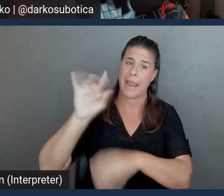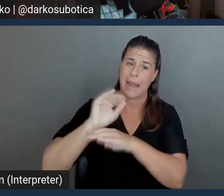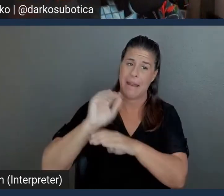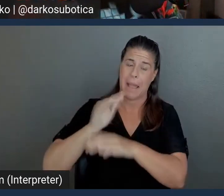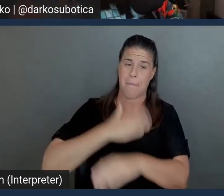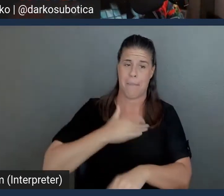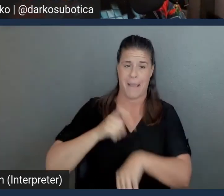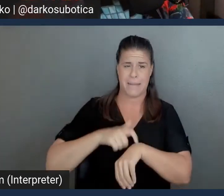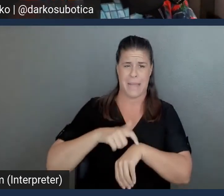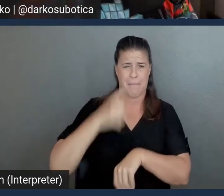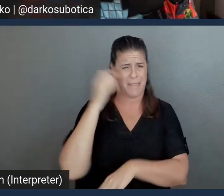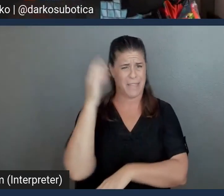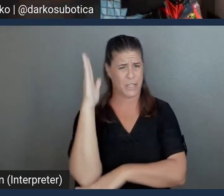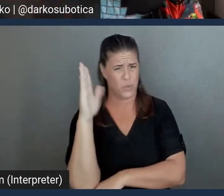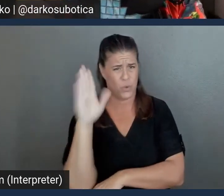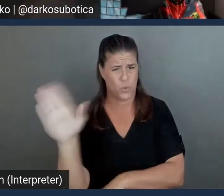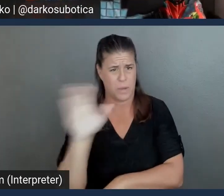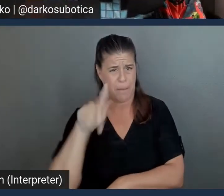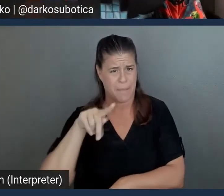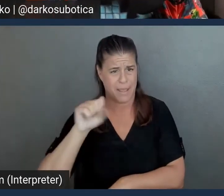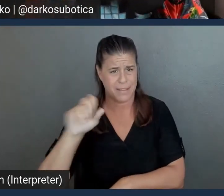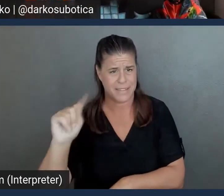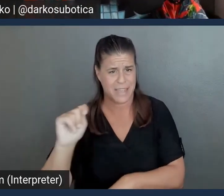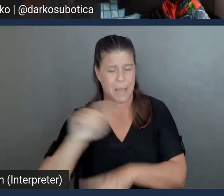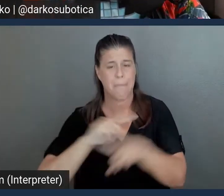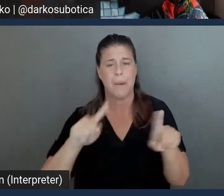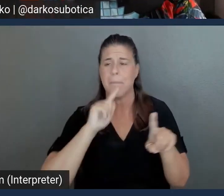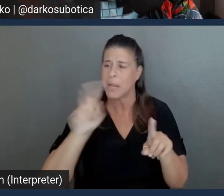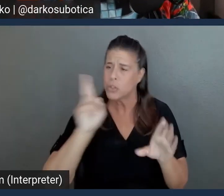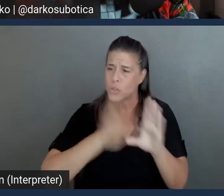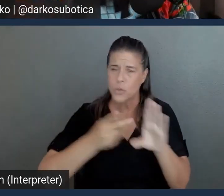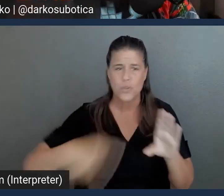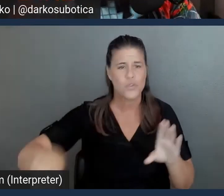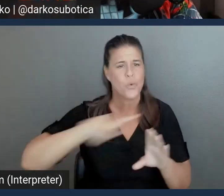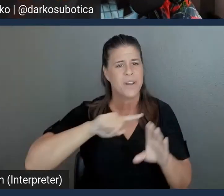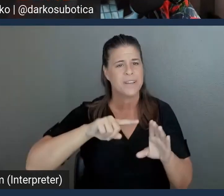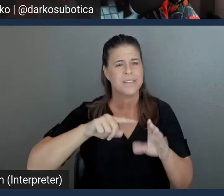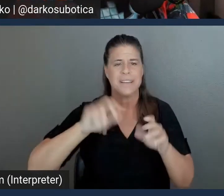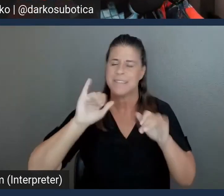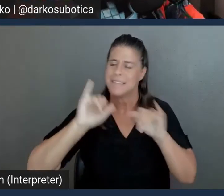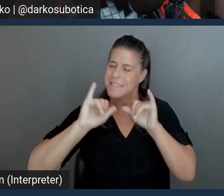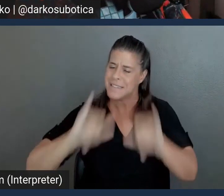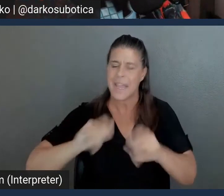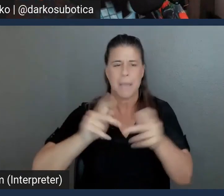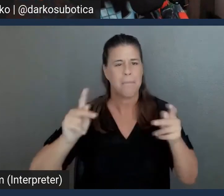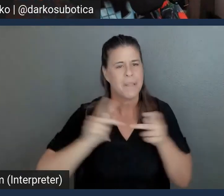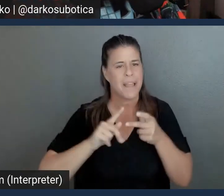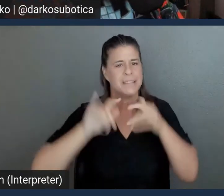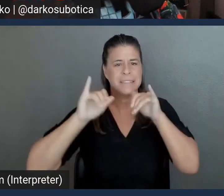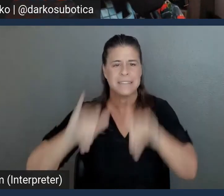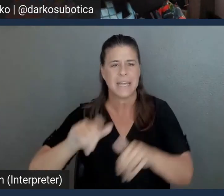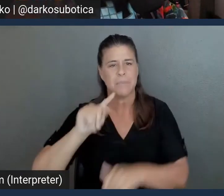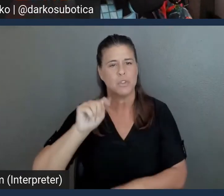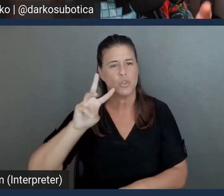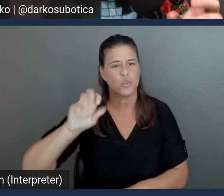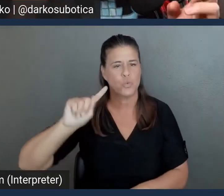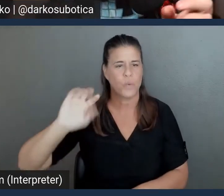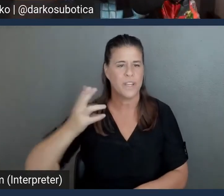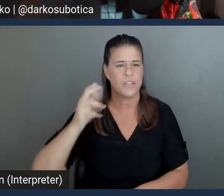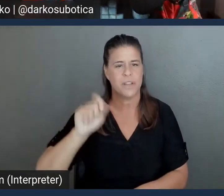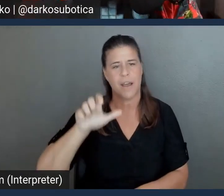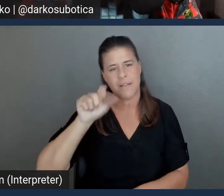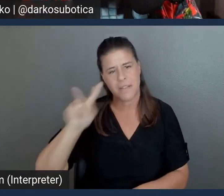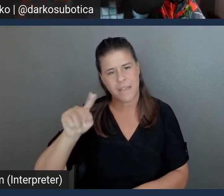think it's noon Pacific. Make sure to join us at the same place, at the same time, twitch.tv/AWS,